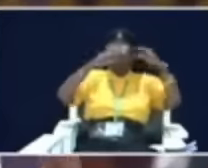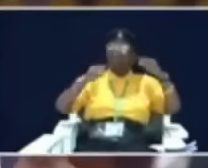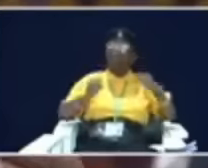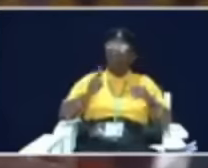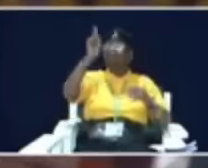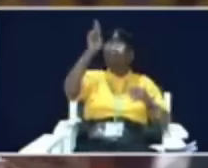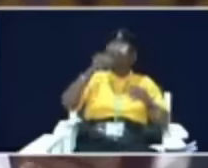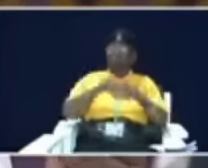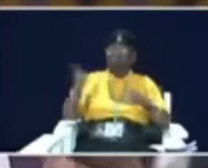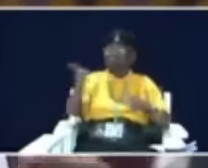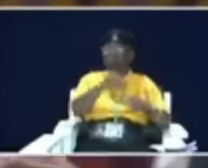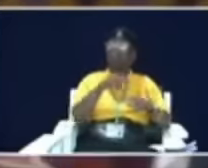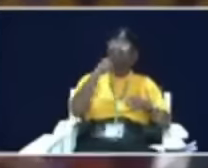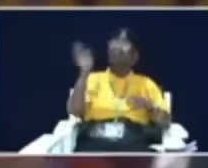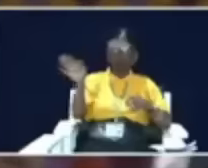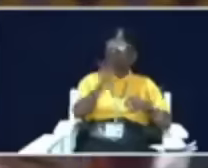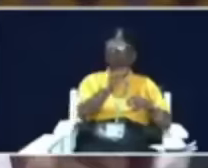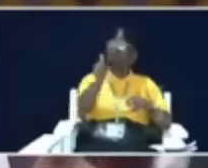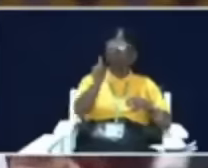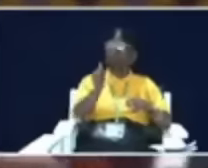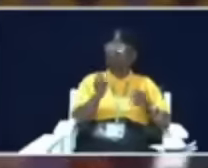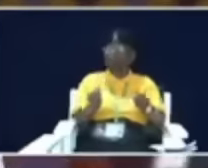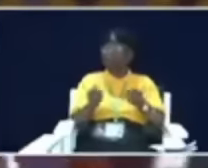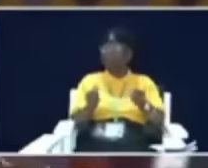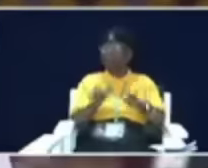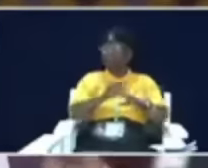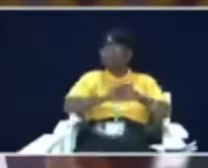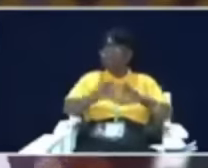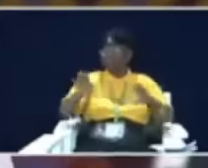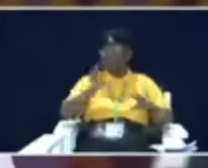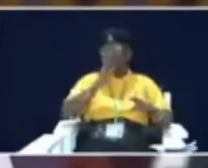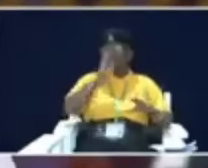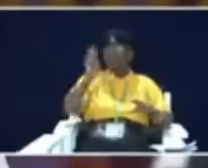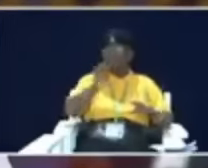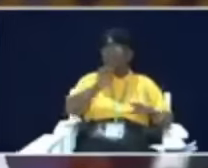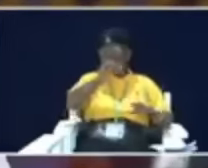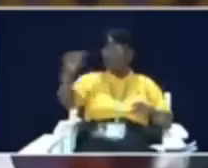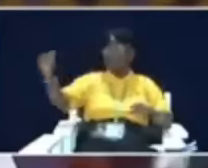yourself immediately, don't be a fool.